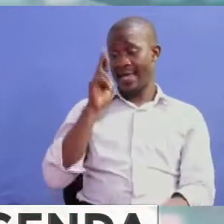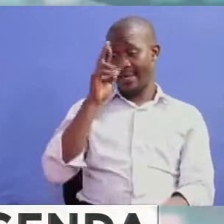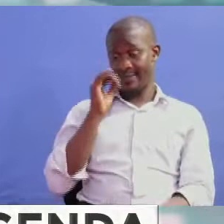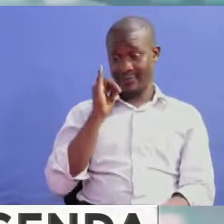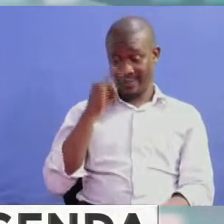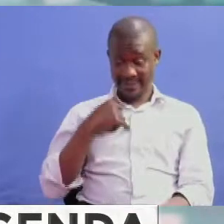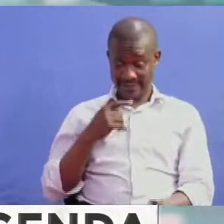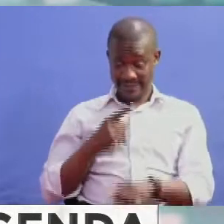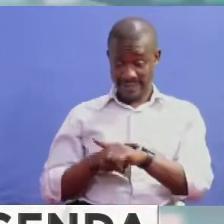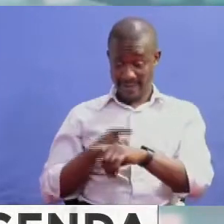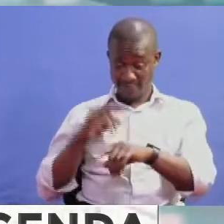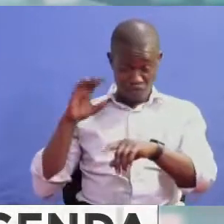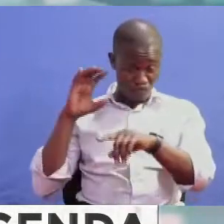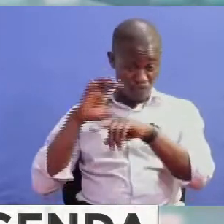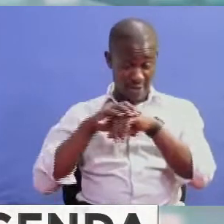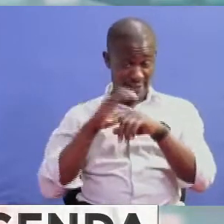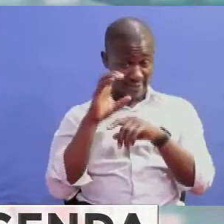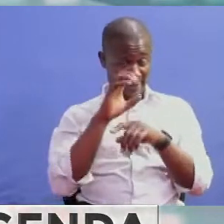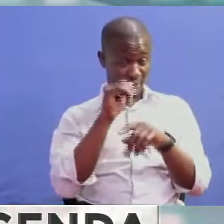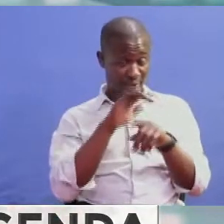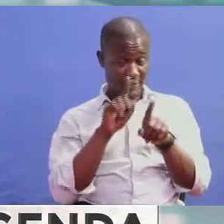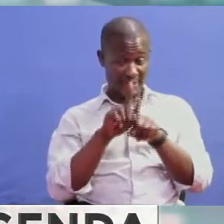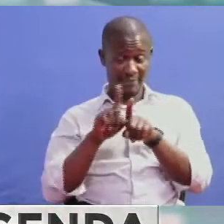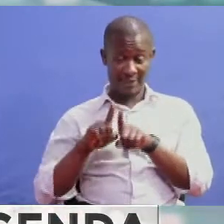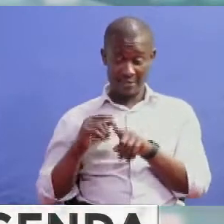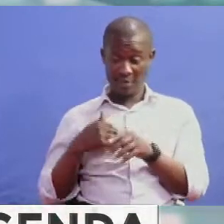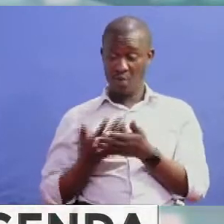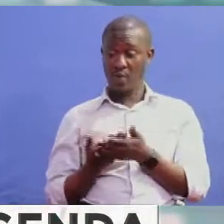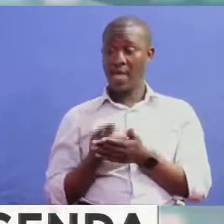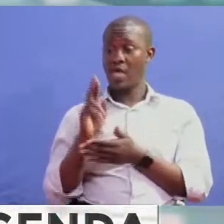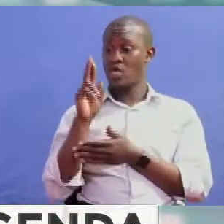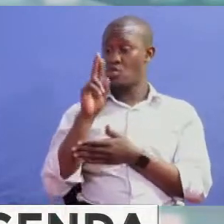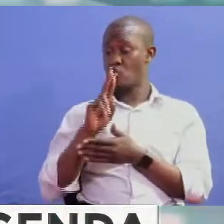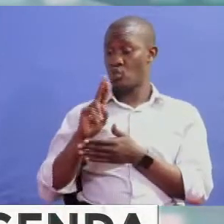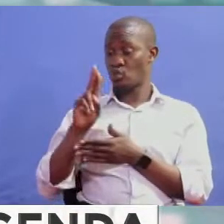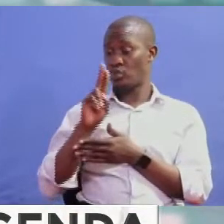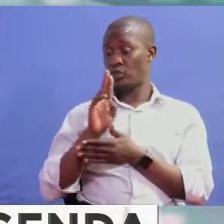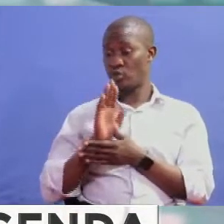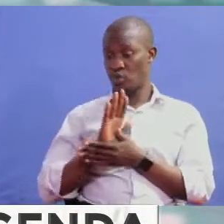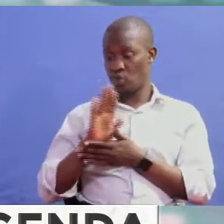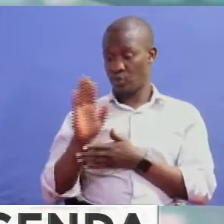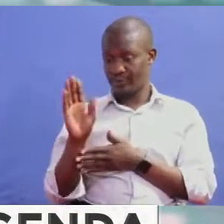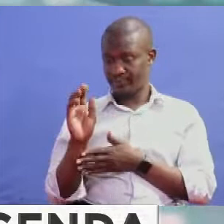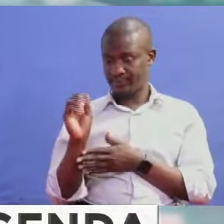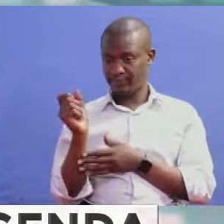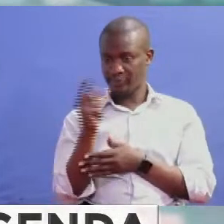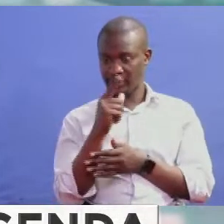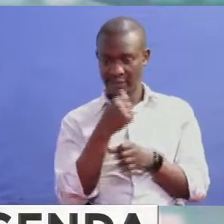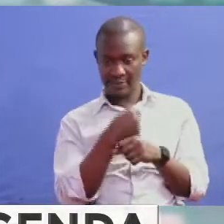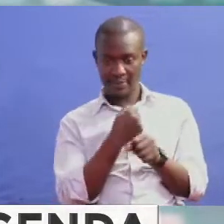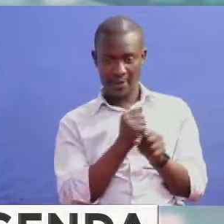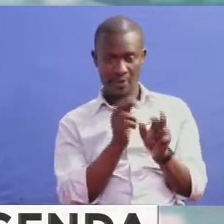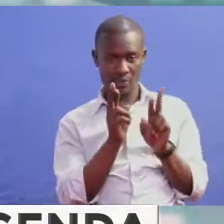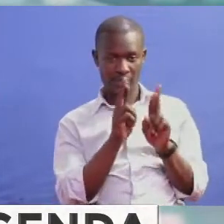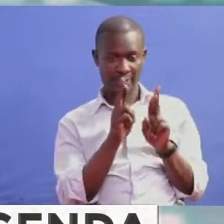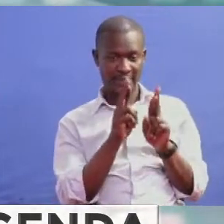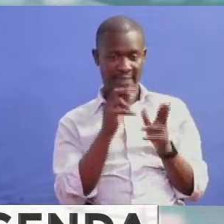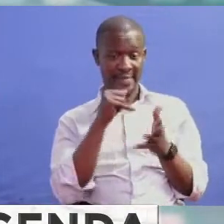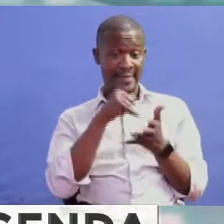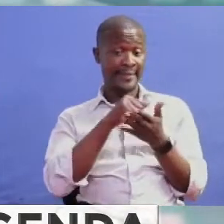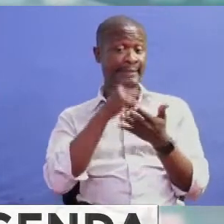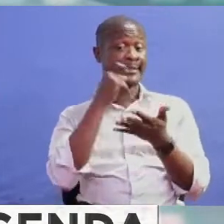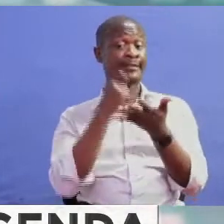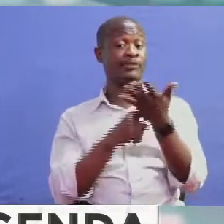you're acquiring your customers, you are actually spending your incomes that you've made. And so it's costly